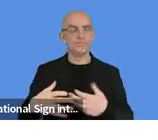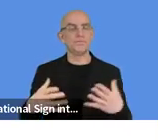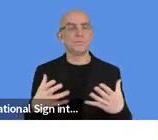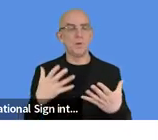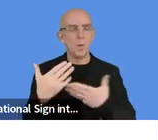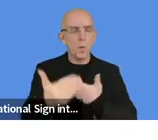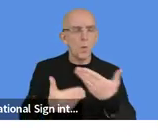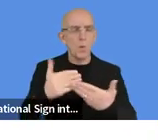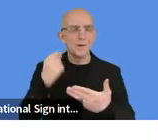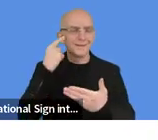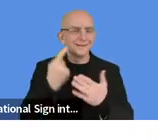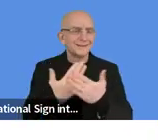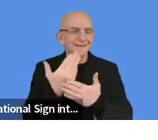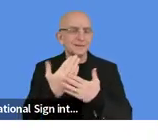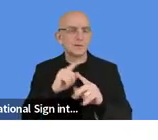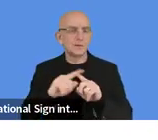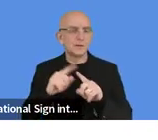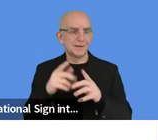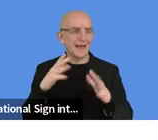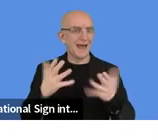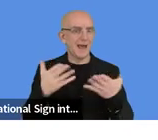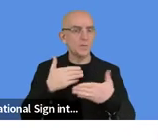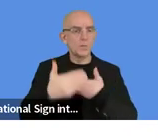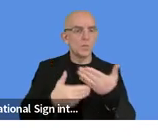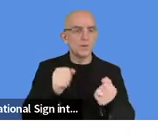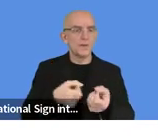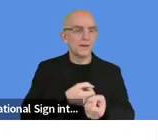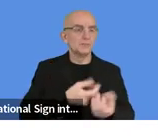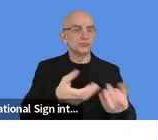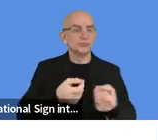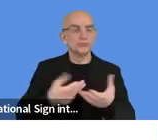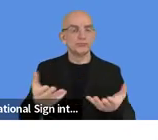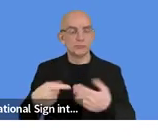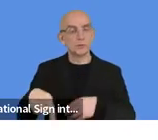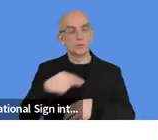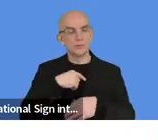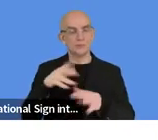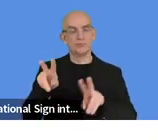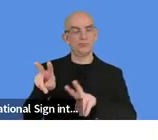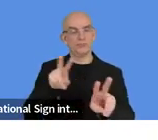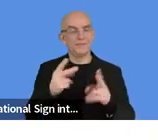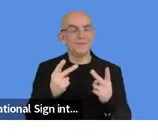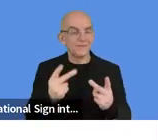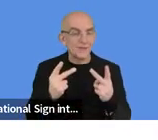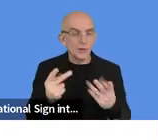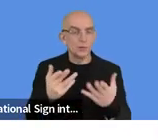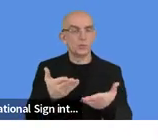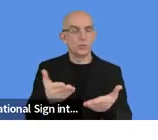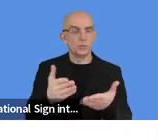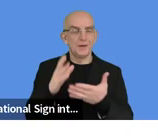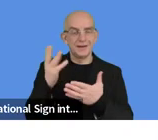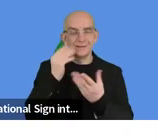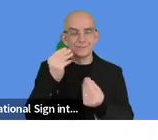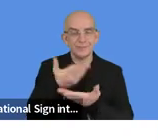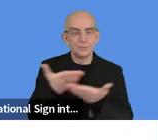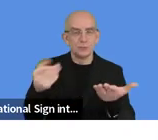Fellow, would have mentorship and reverse mentorship. So this means you get a mentor from somebody who's more advanced than you, and then you have